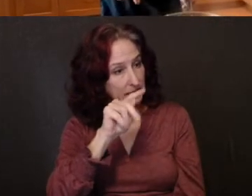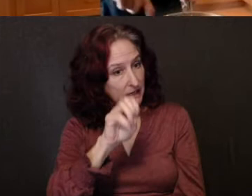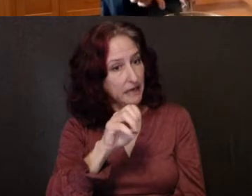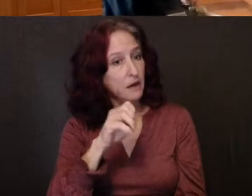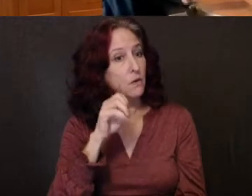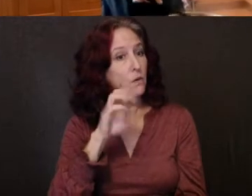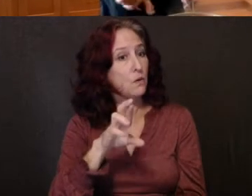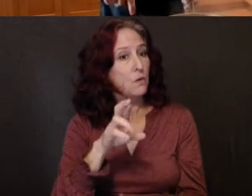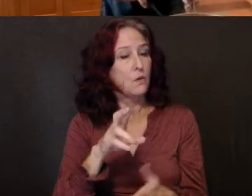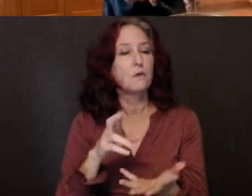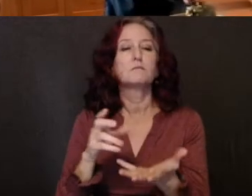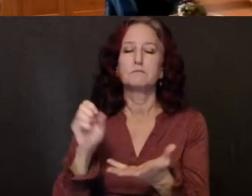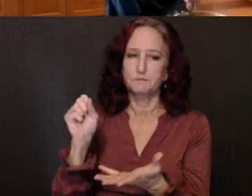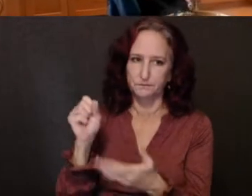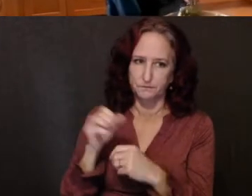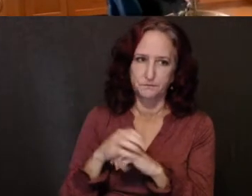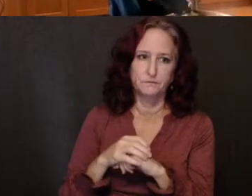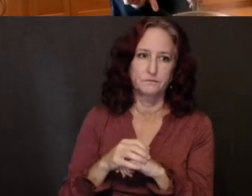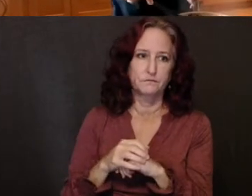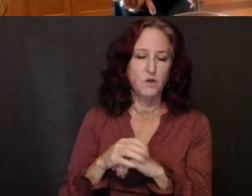standing there.